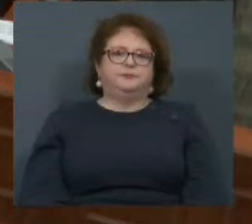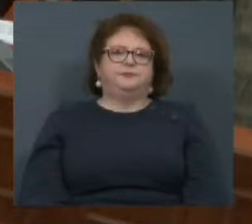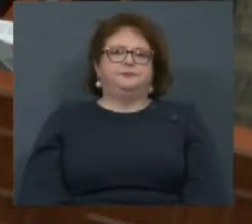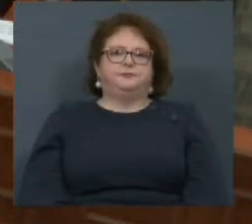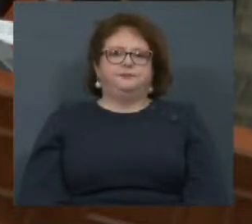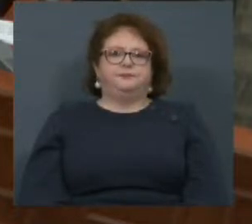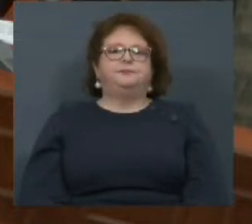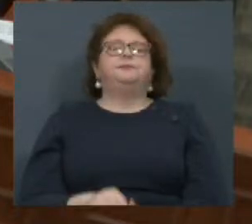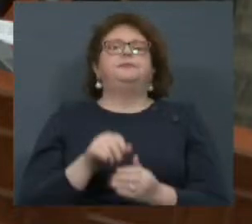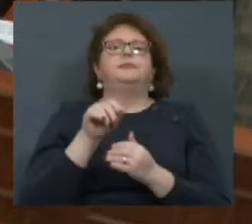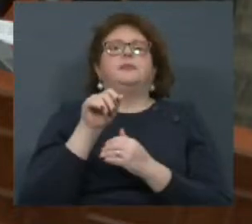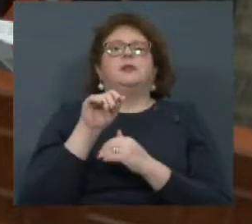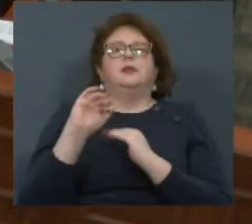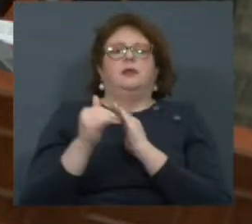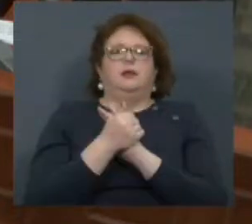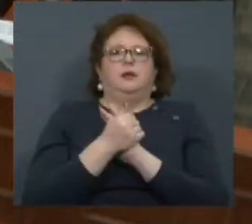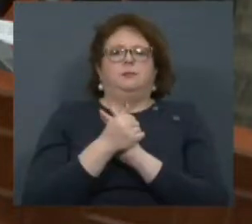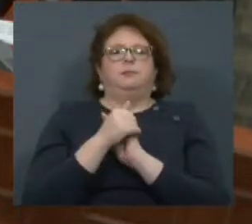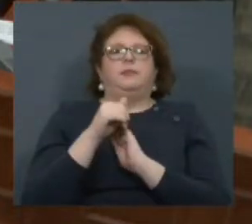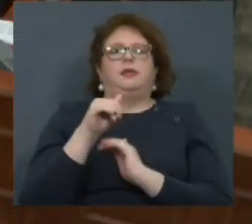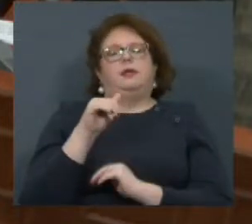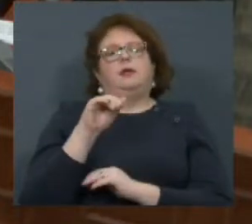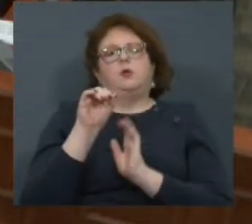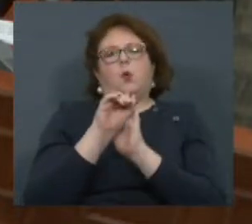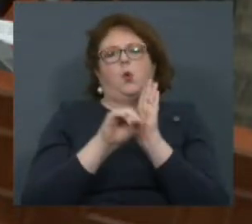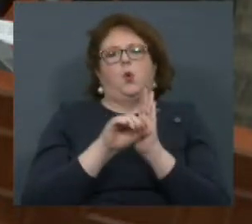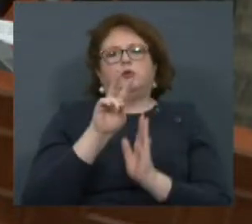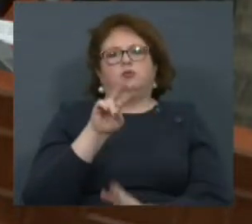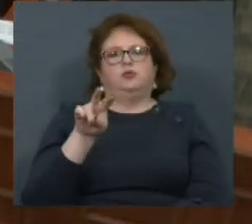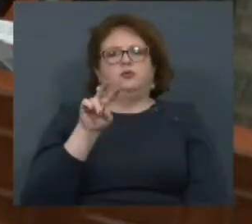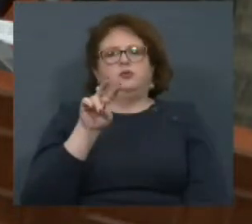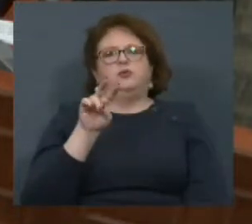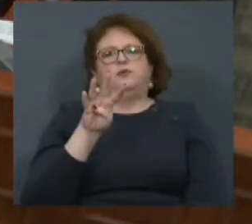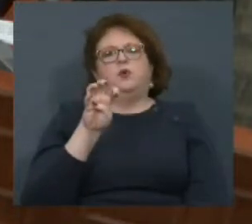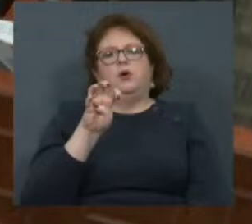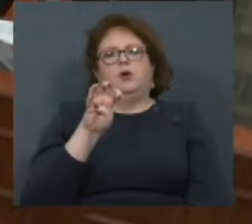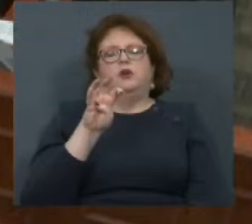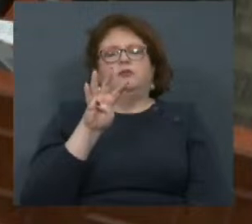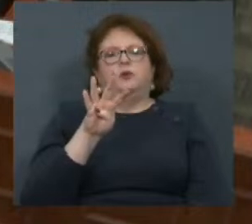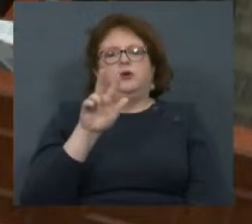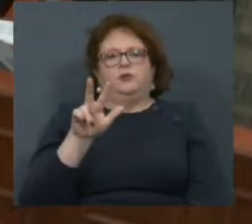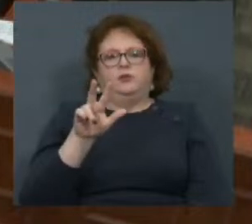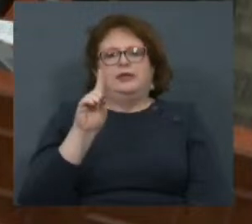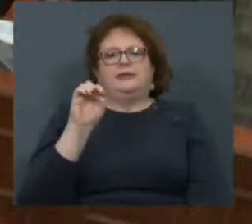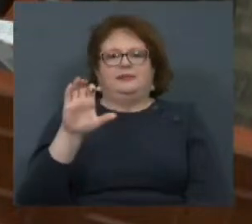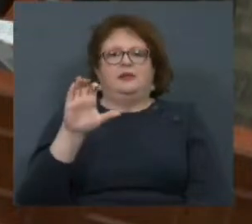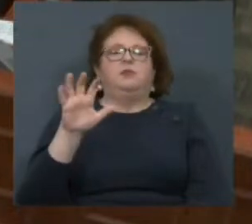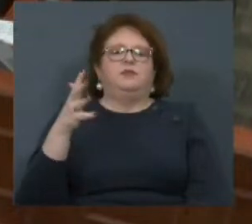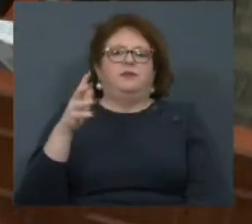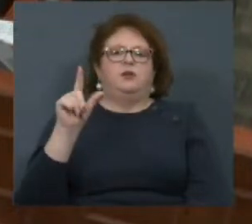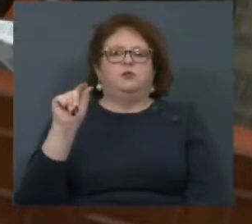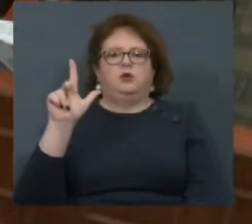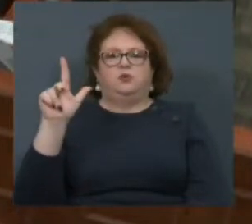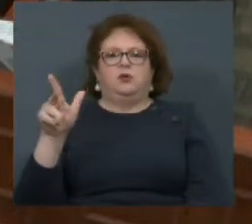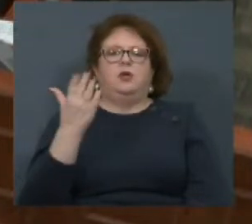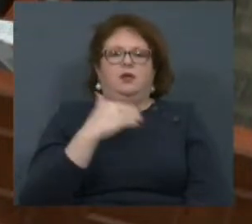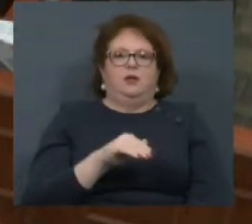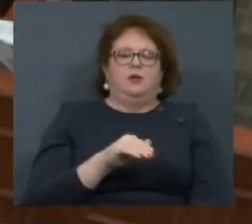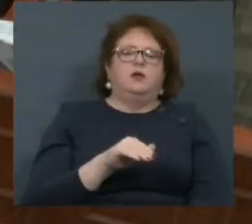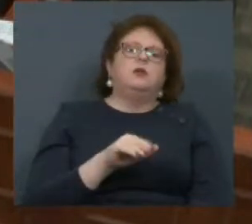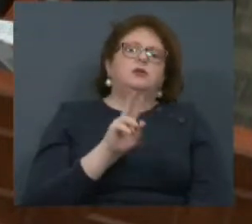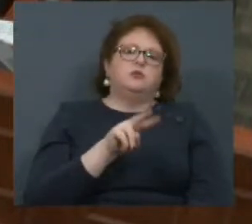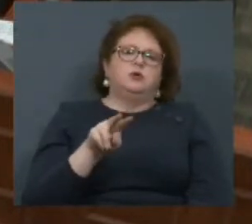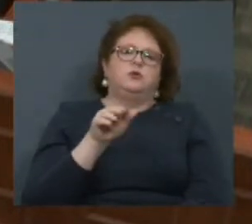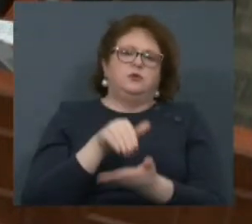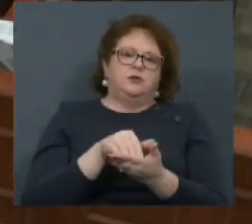An ordinance to amend the Little Rock, Arkansas ordinance number 22,343, December 5th, 2023, and ordinance number